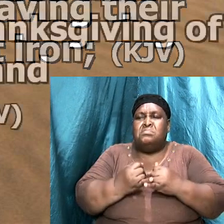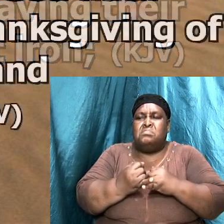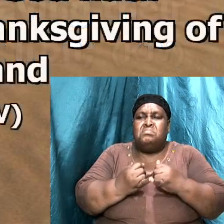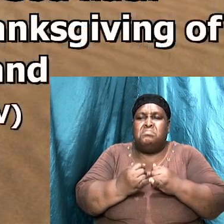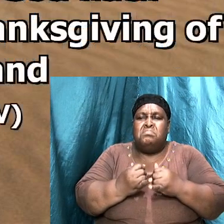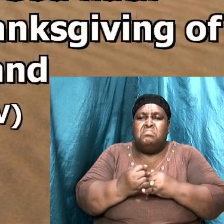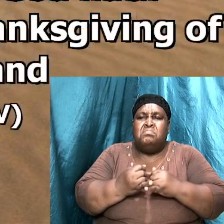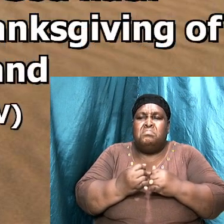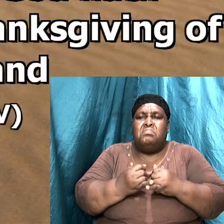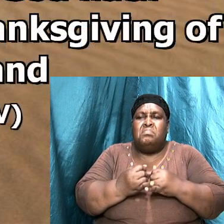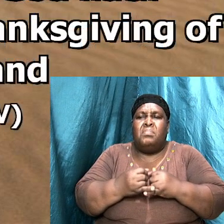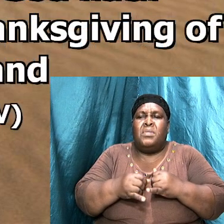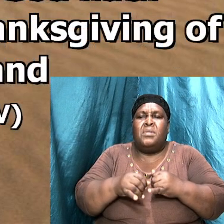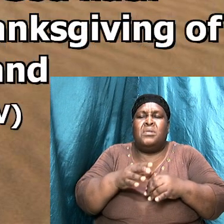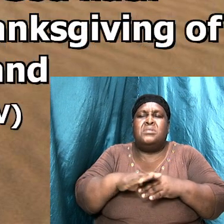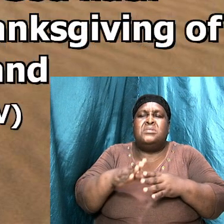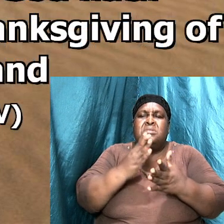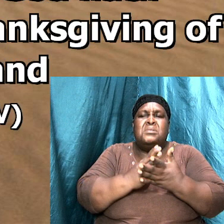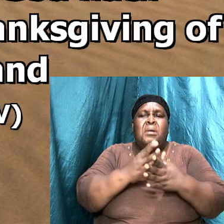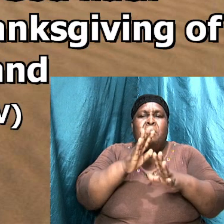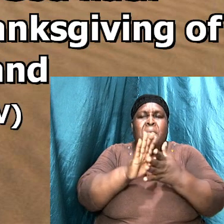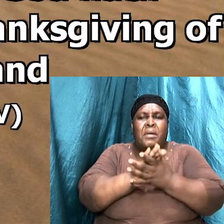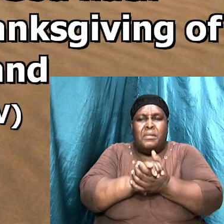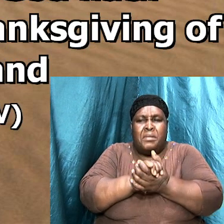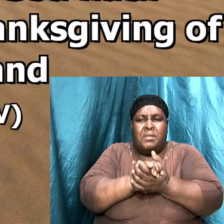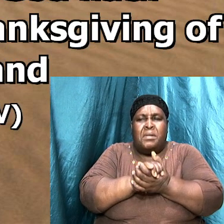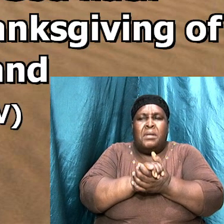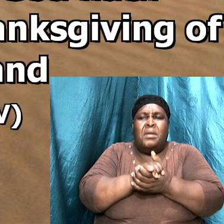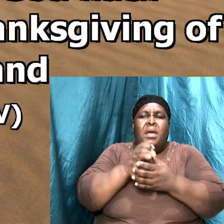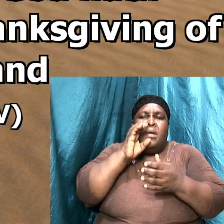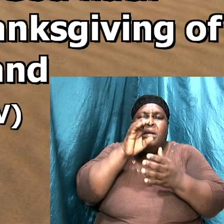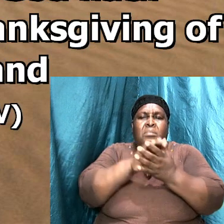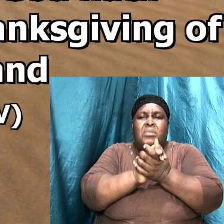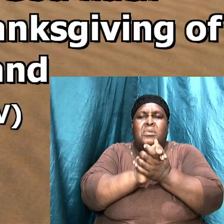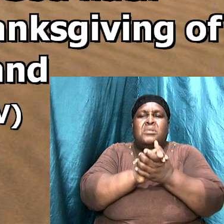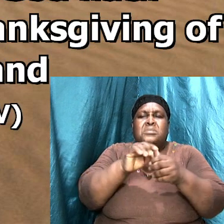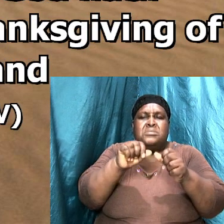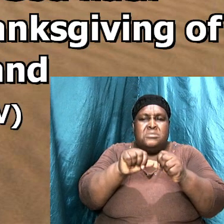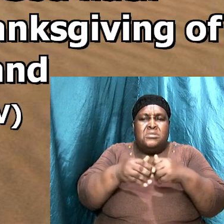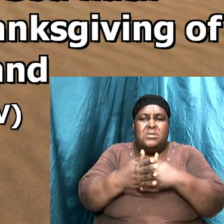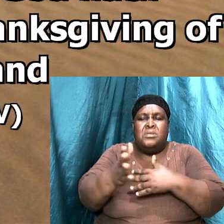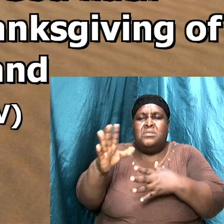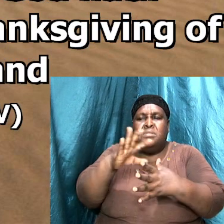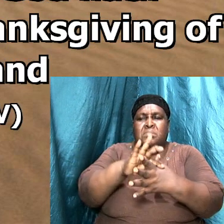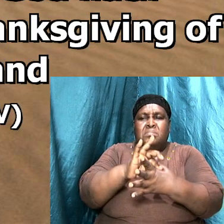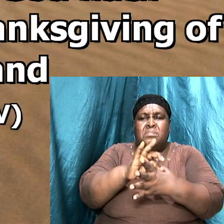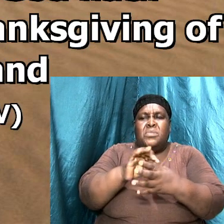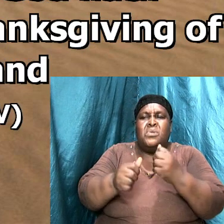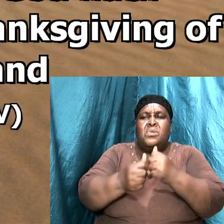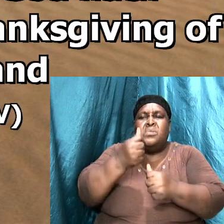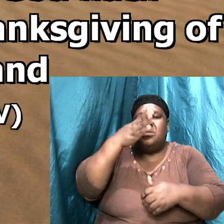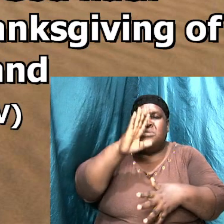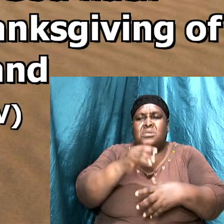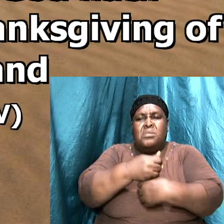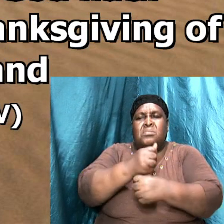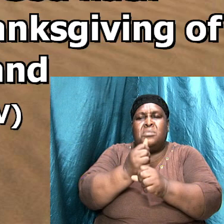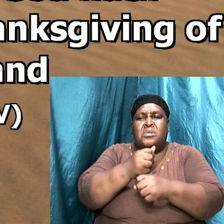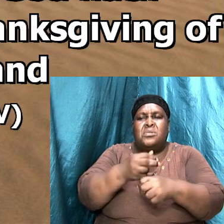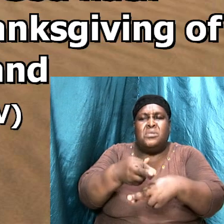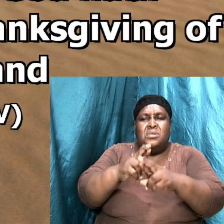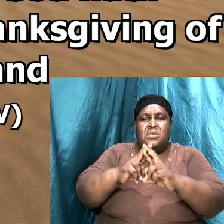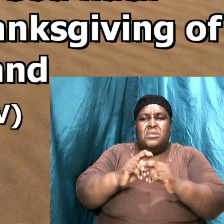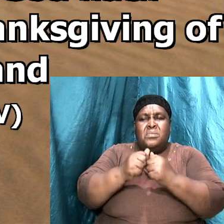forbidden to marry, and commanding to abstain from meat, which God hath created to be